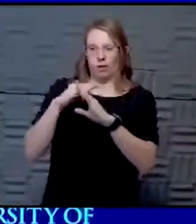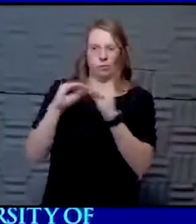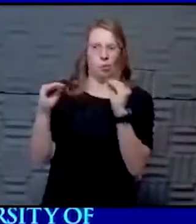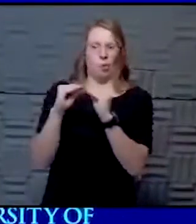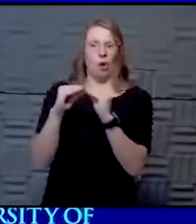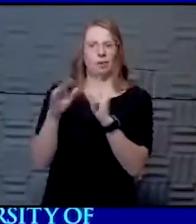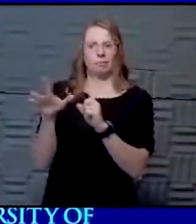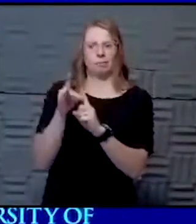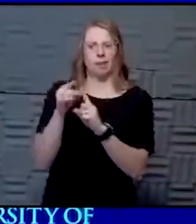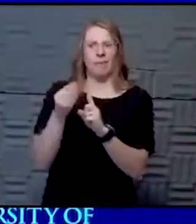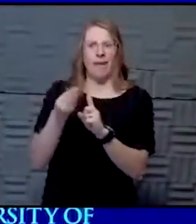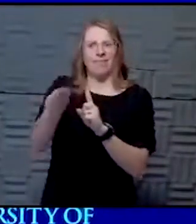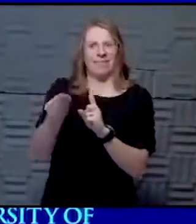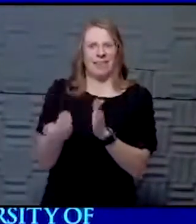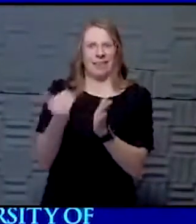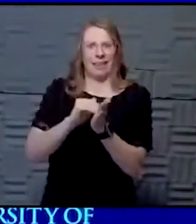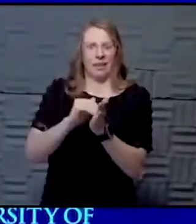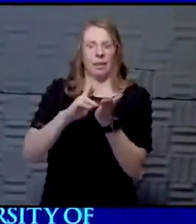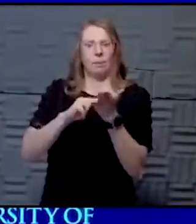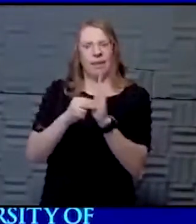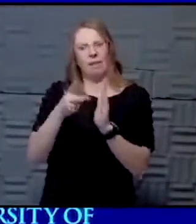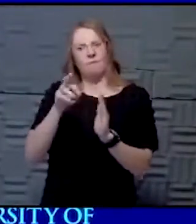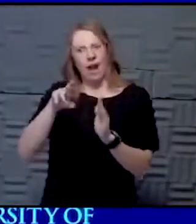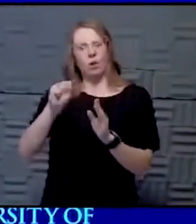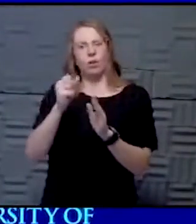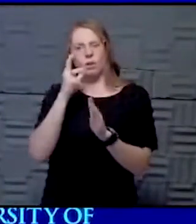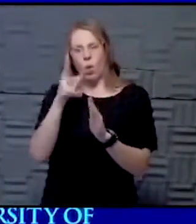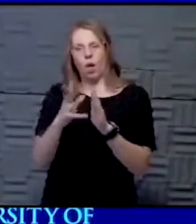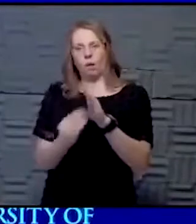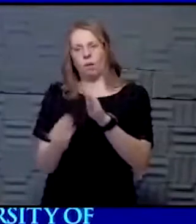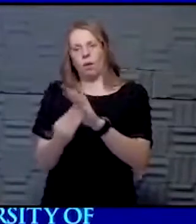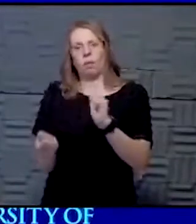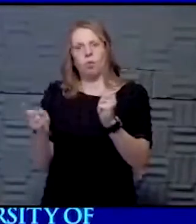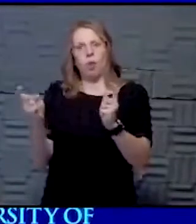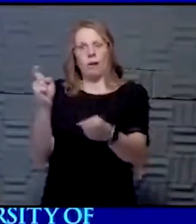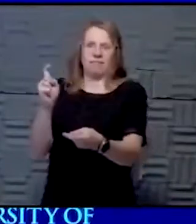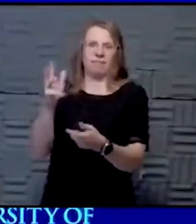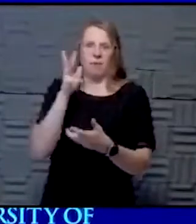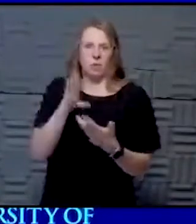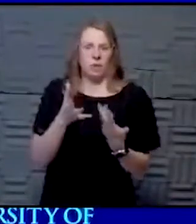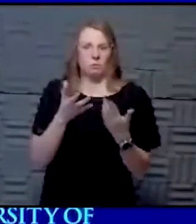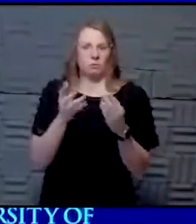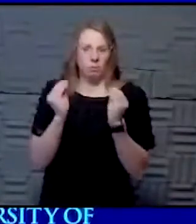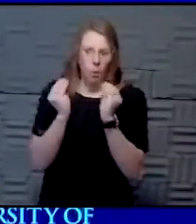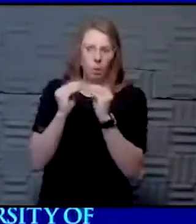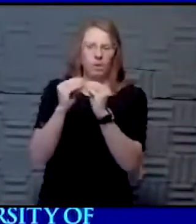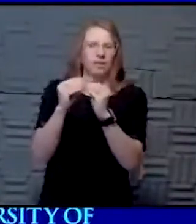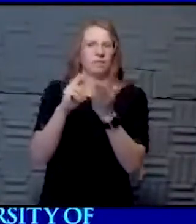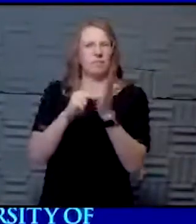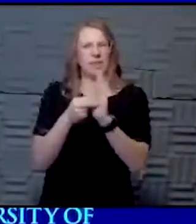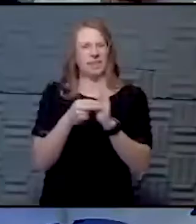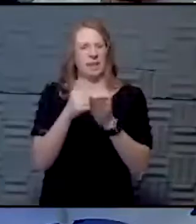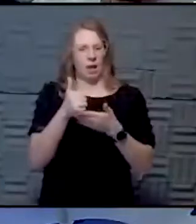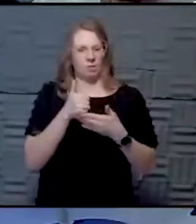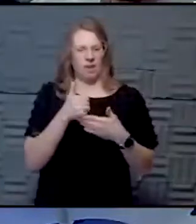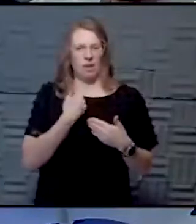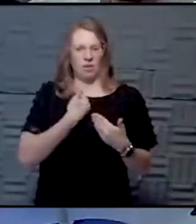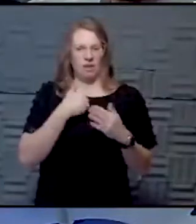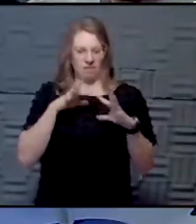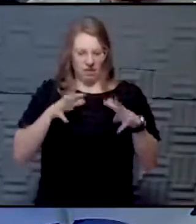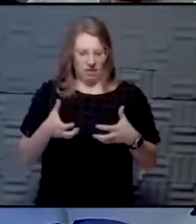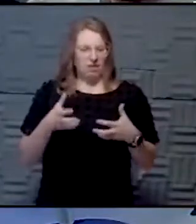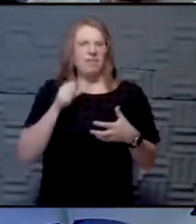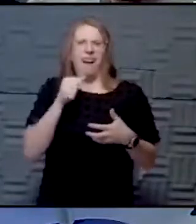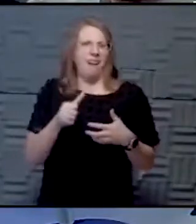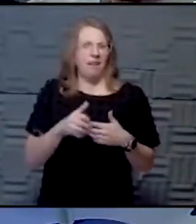it again and pass it on again, and that means the virus is going to replicate and mutate. And so really, we're not helping ourselves. Yeah. Thoughts? No, I think your